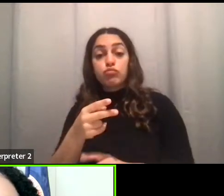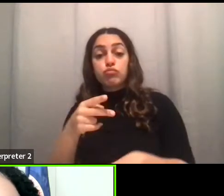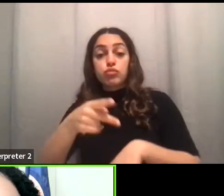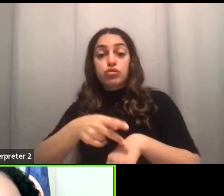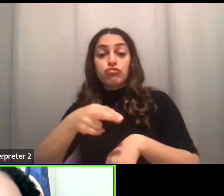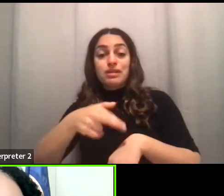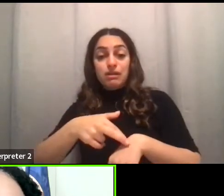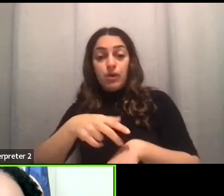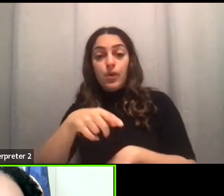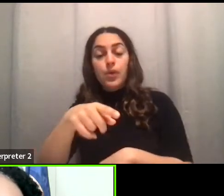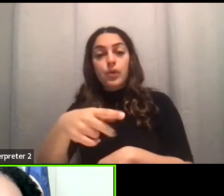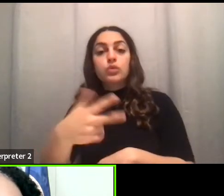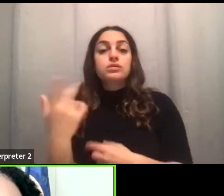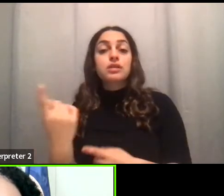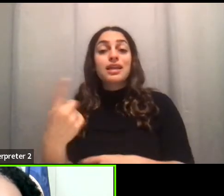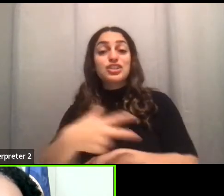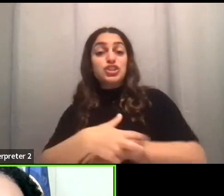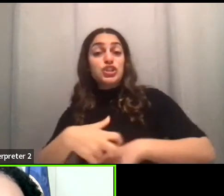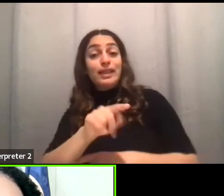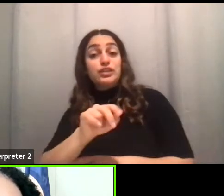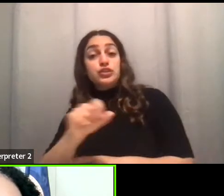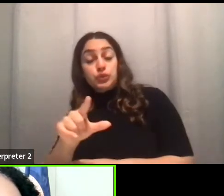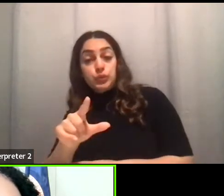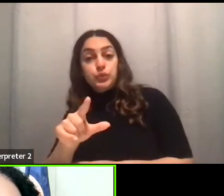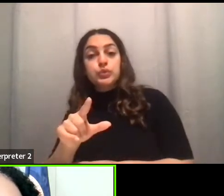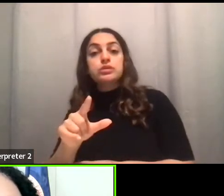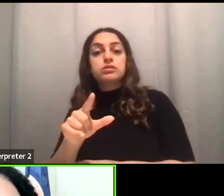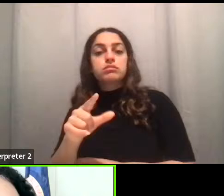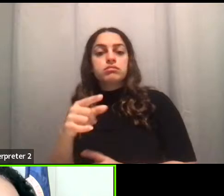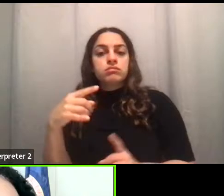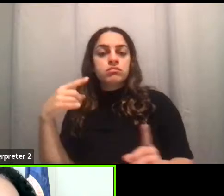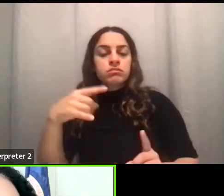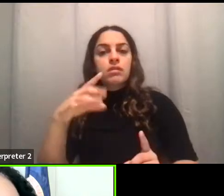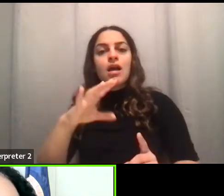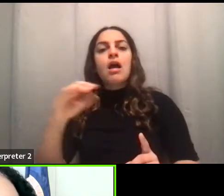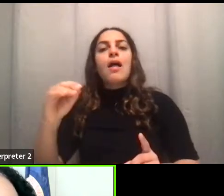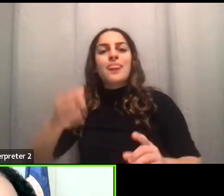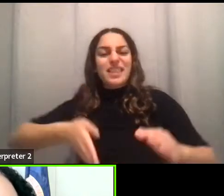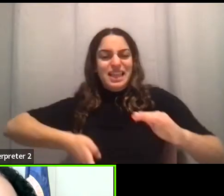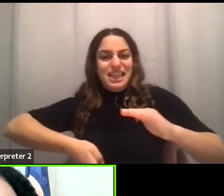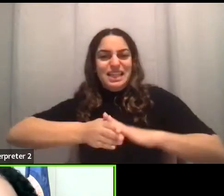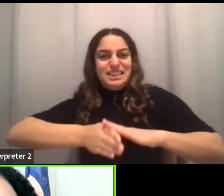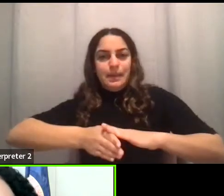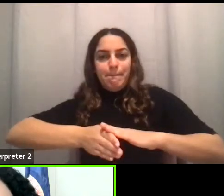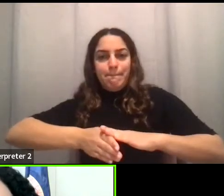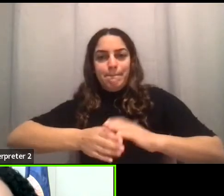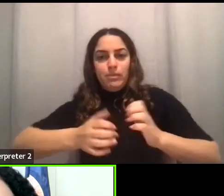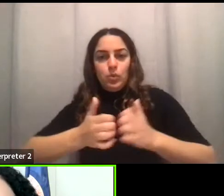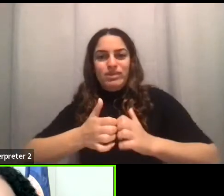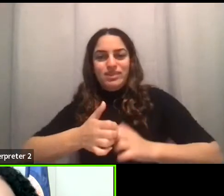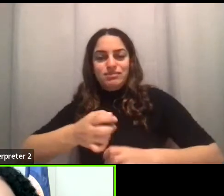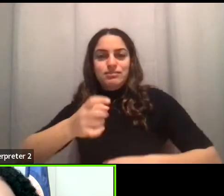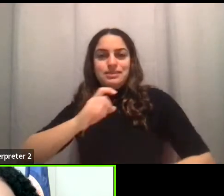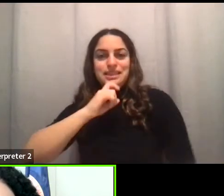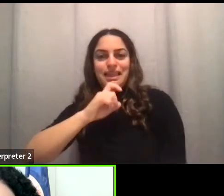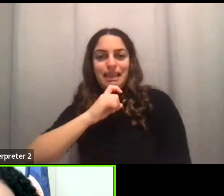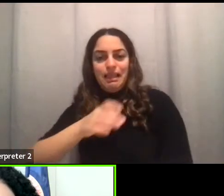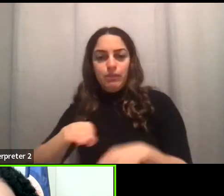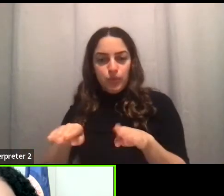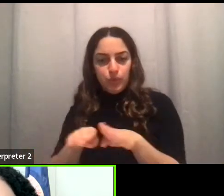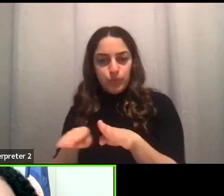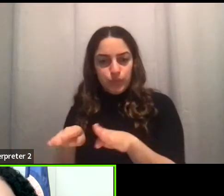kicked him in the head with steel toed boots black construction workers threatened with nooses a phenomenon so chillingly